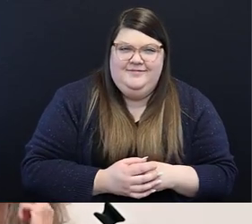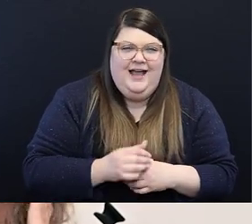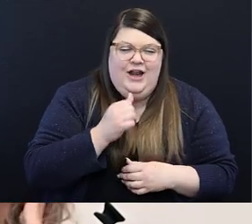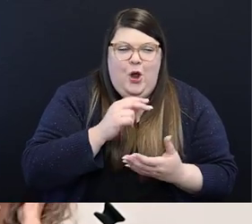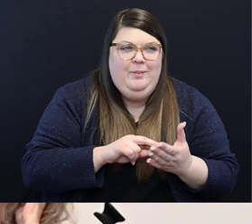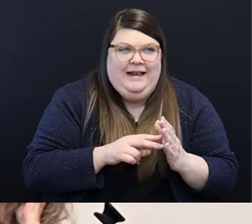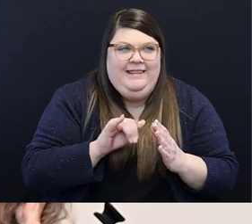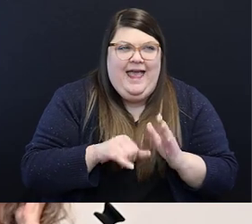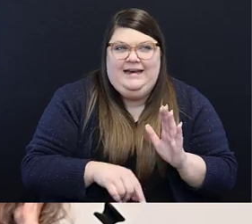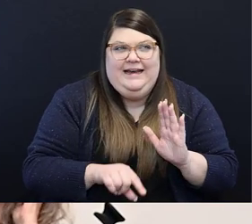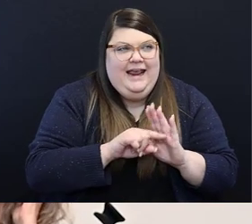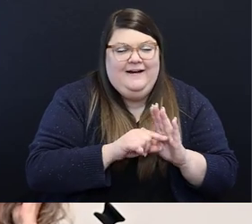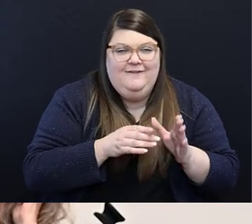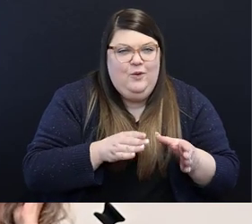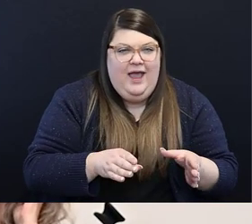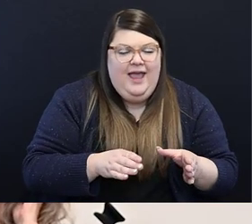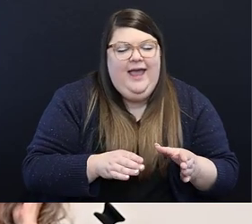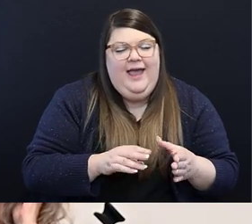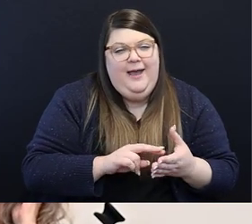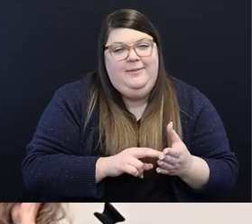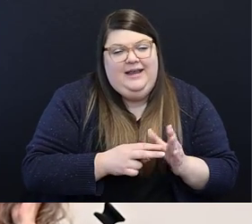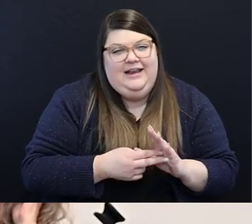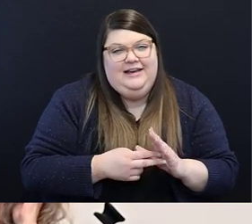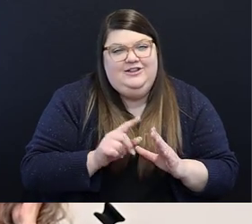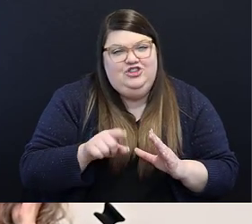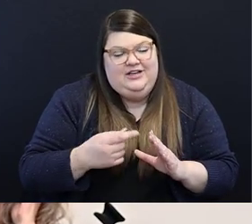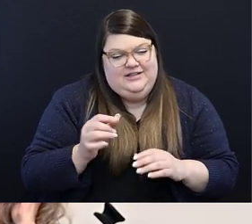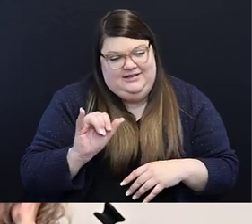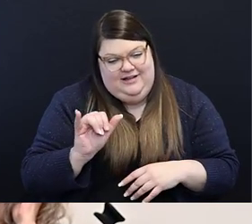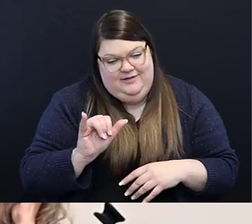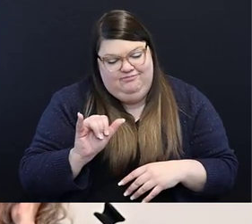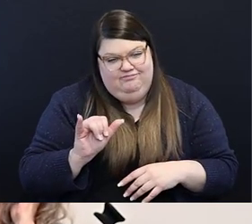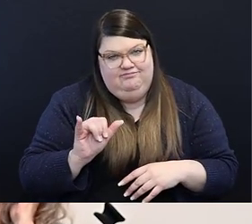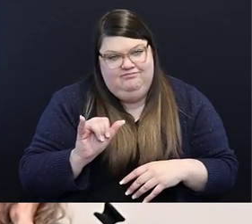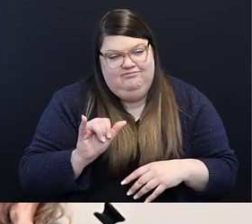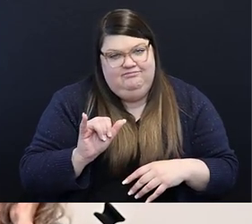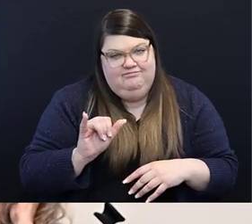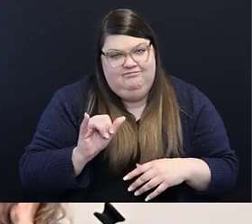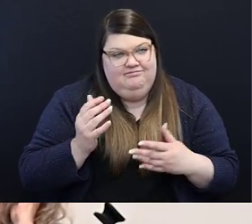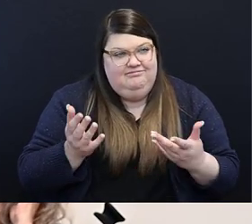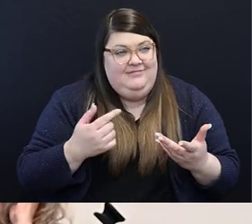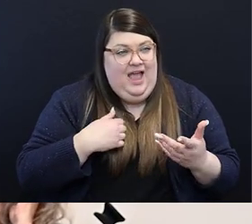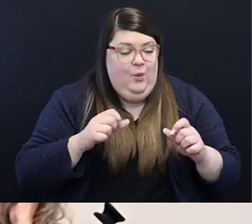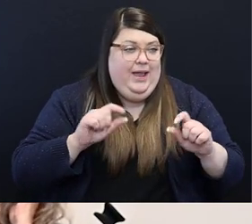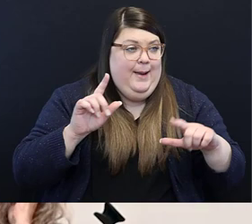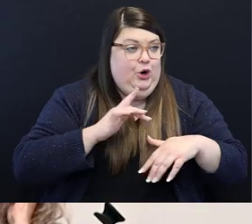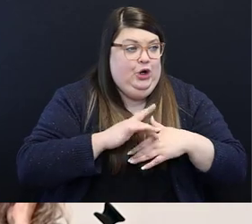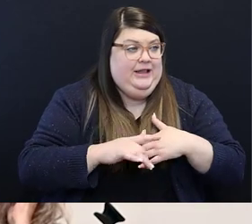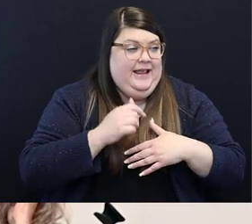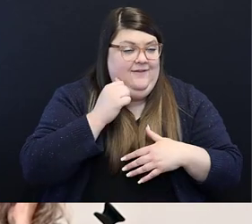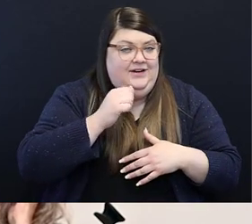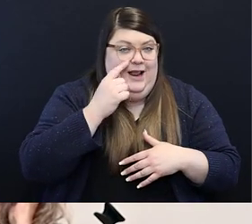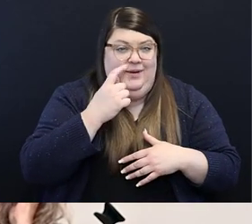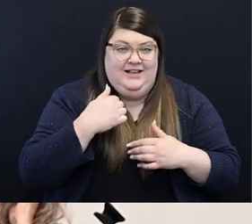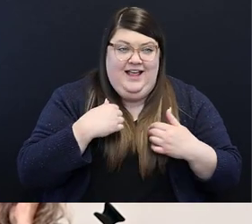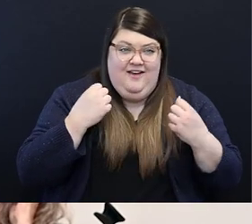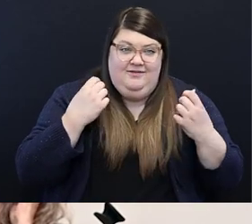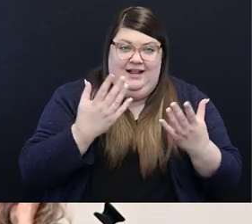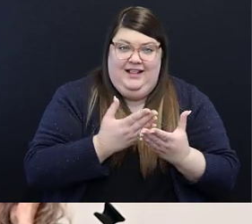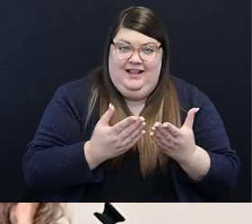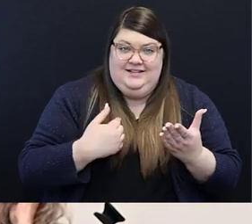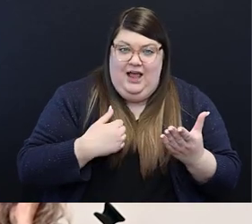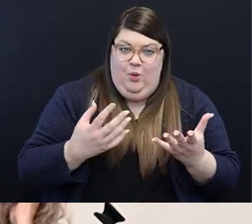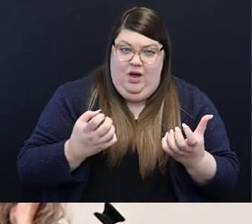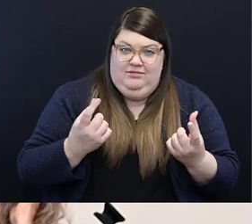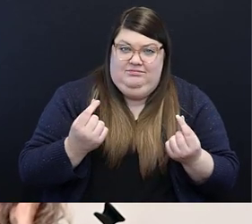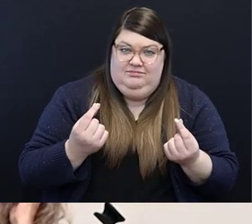No. I don't mean that in a negative way. I just mean like, you know, I wake up early every day because I have a lot I want to